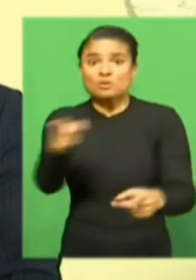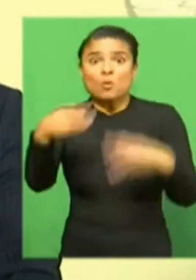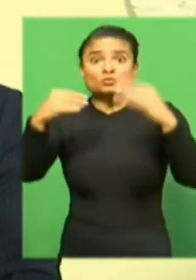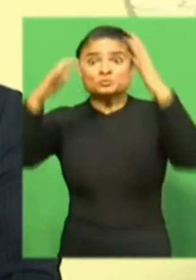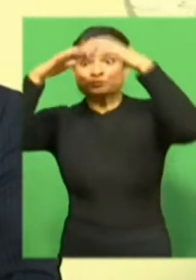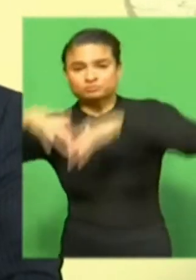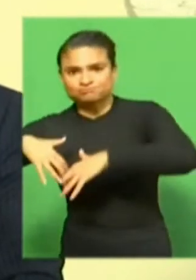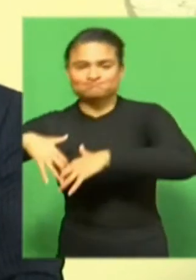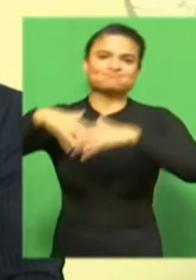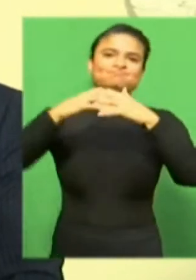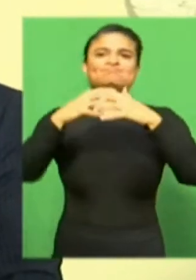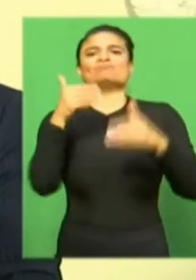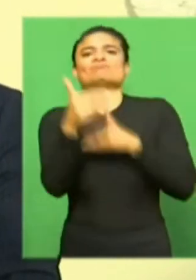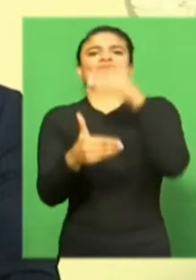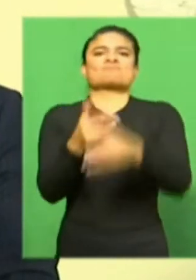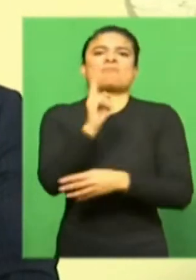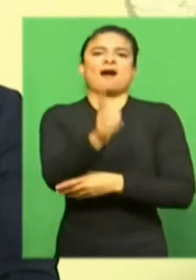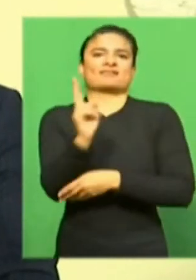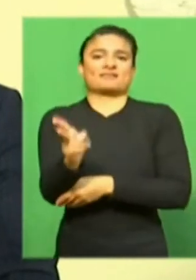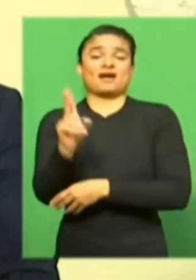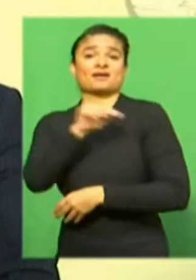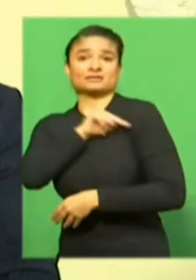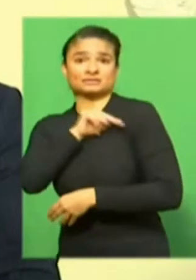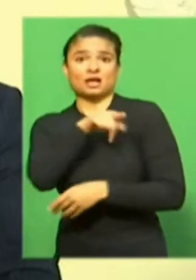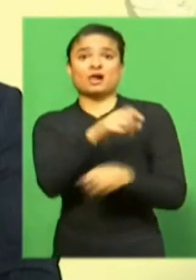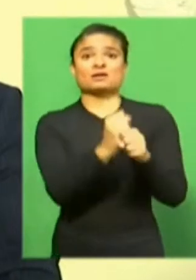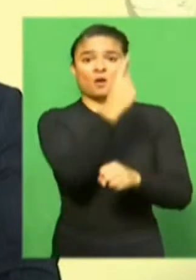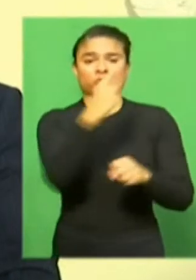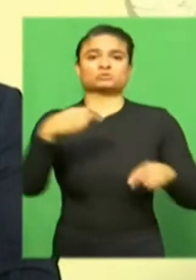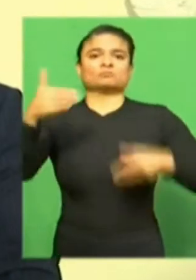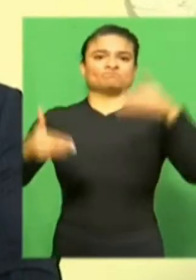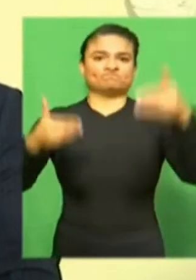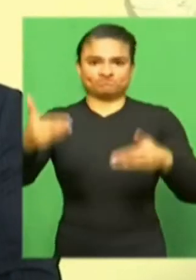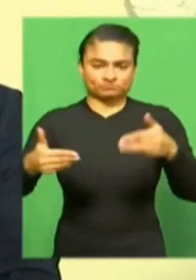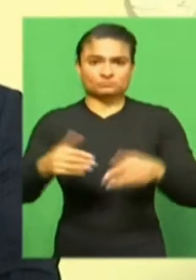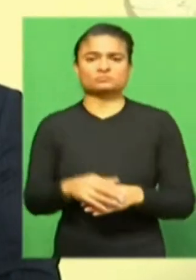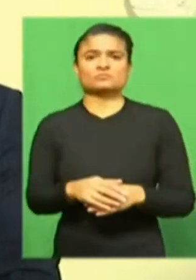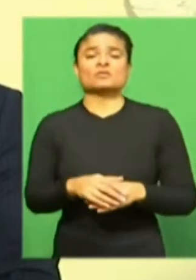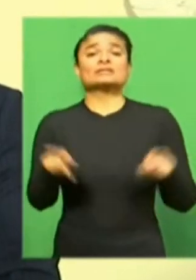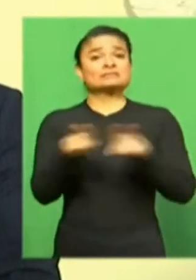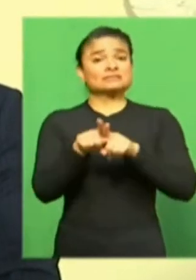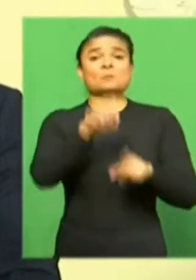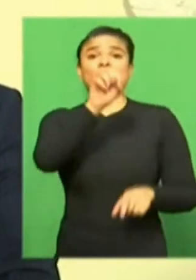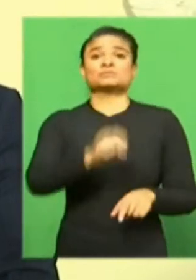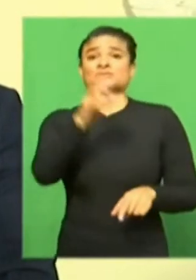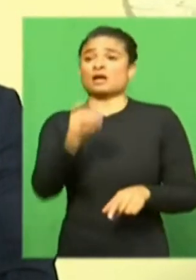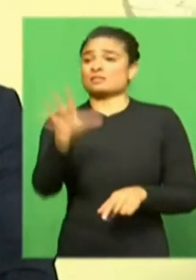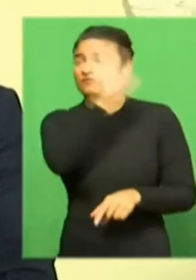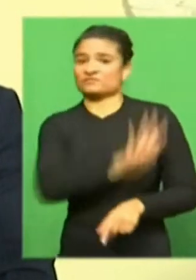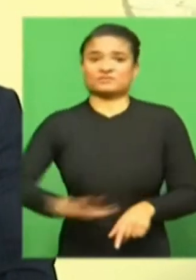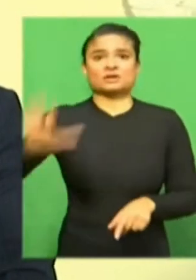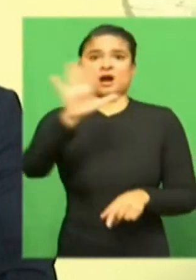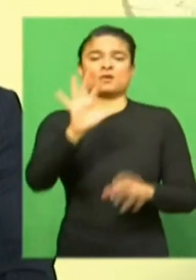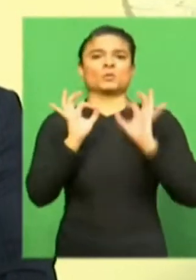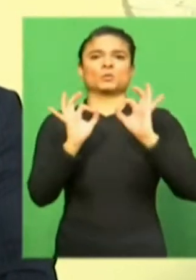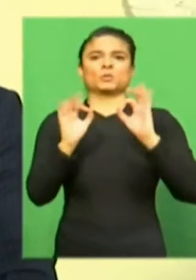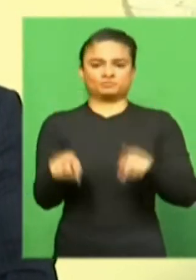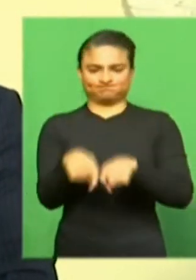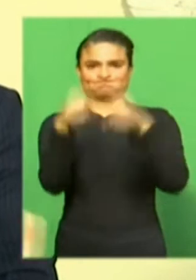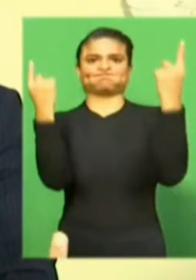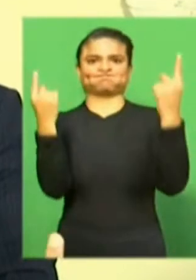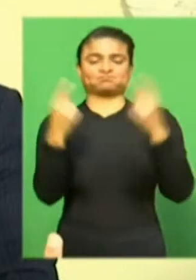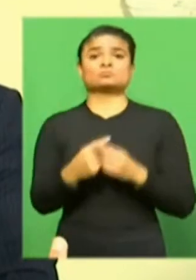We are one of the few countries in the world that has a state-owned insurance company,